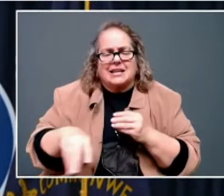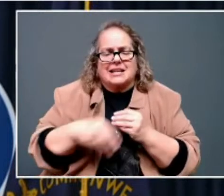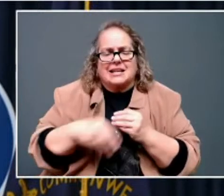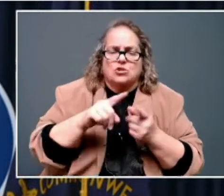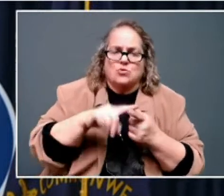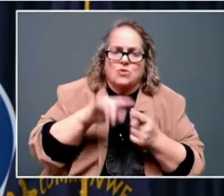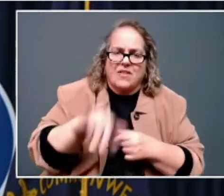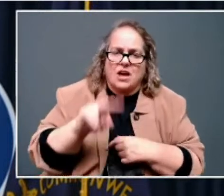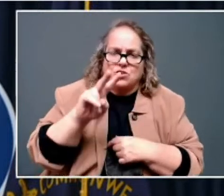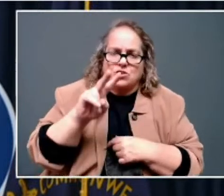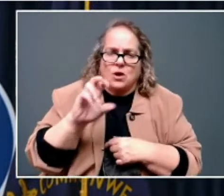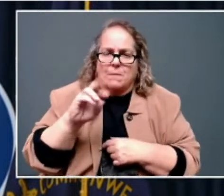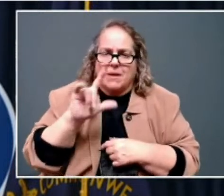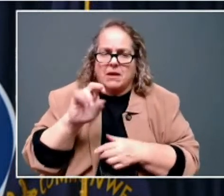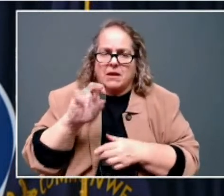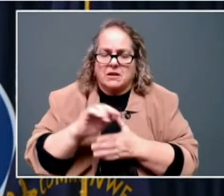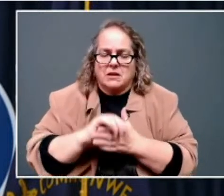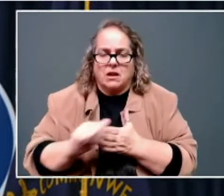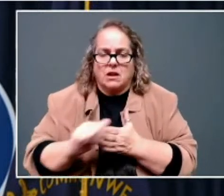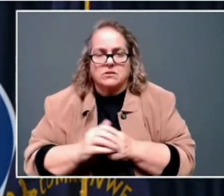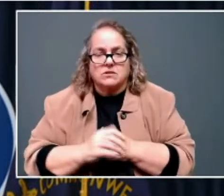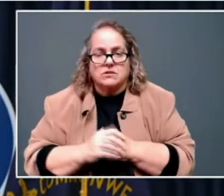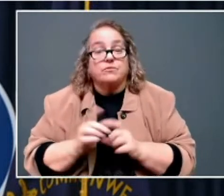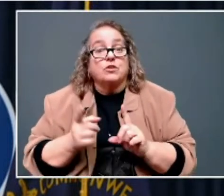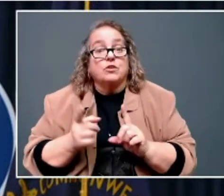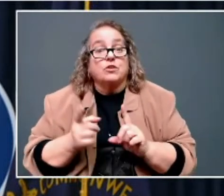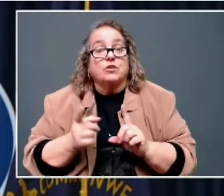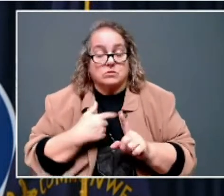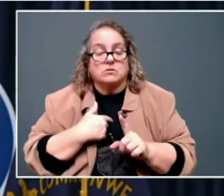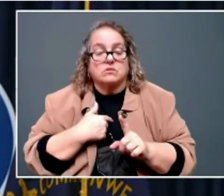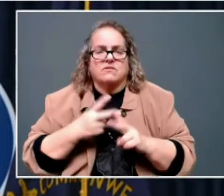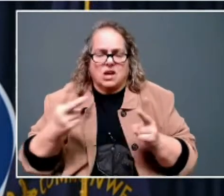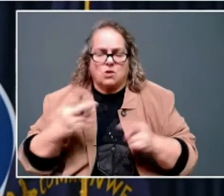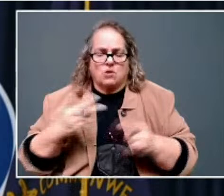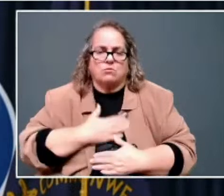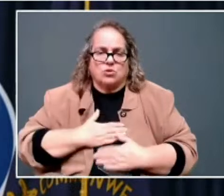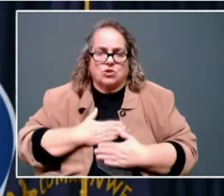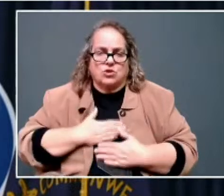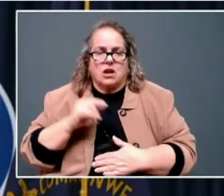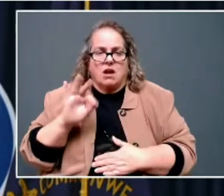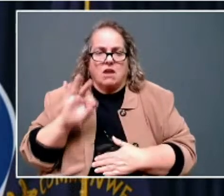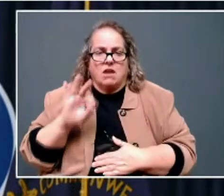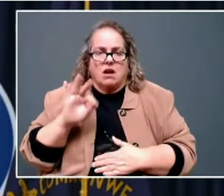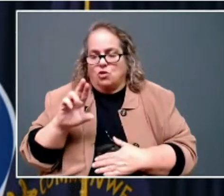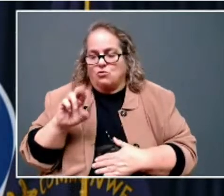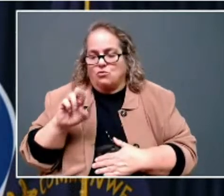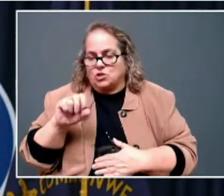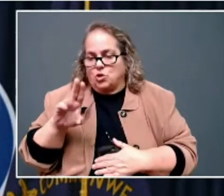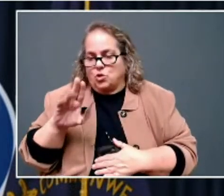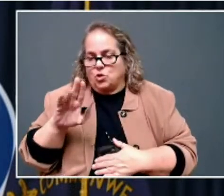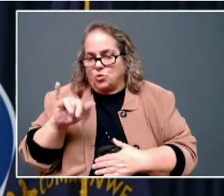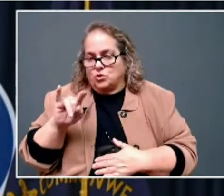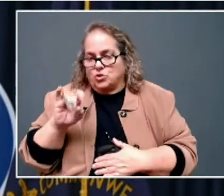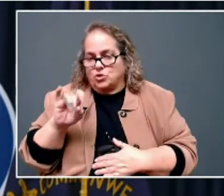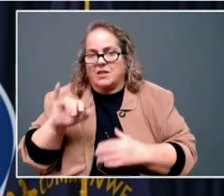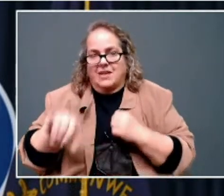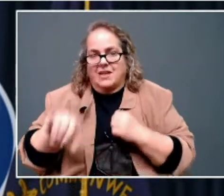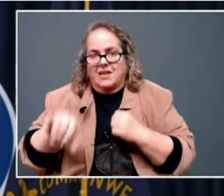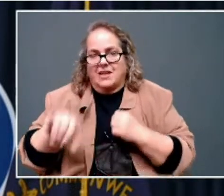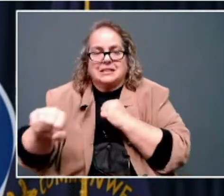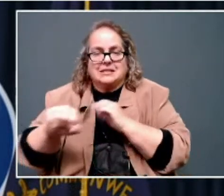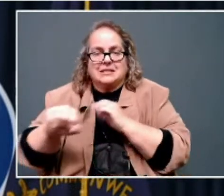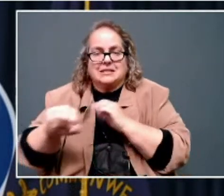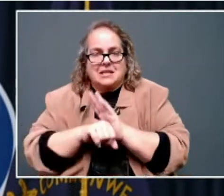So first, very appreciative of the resolution that extends the state of emergency. We'll also be